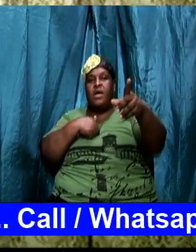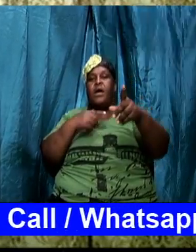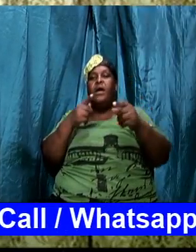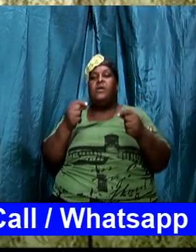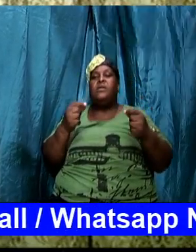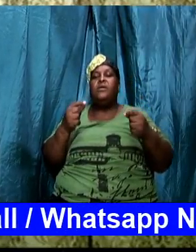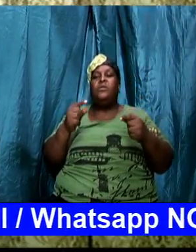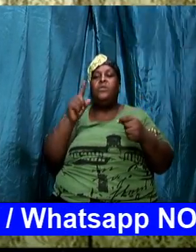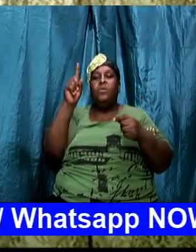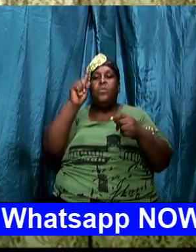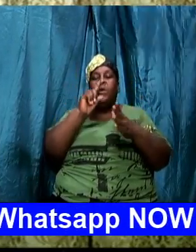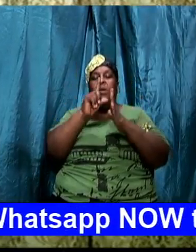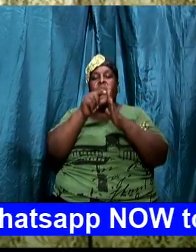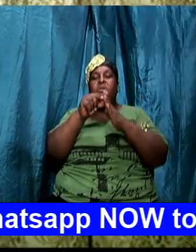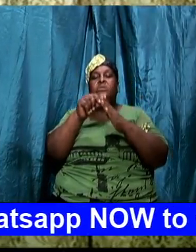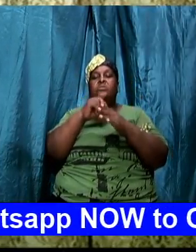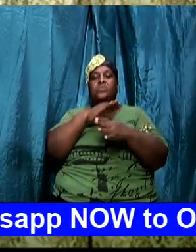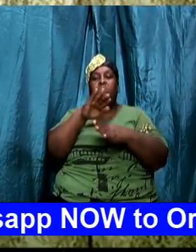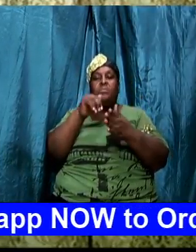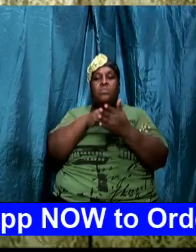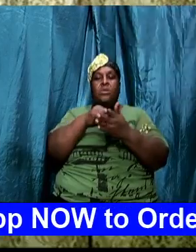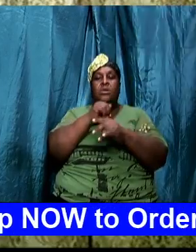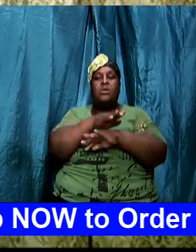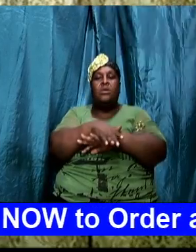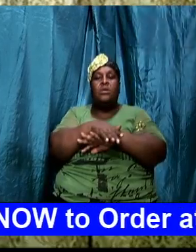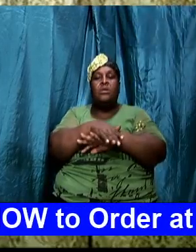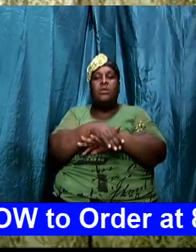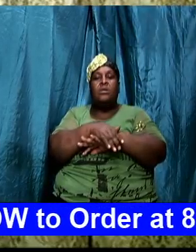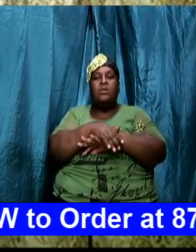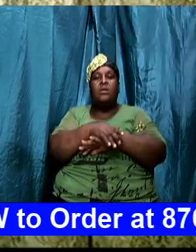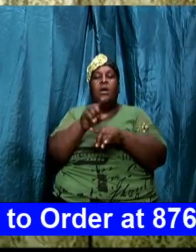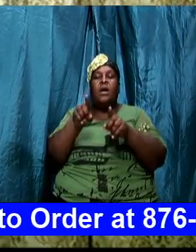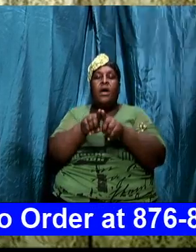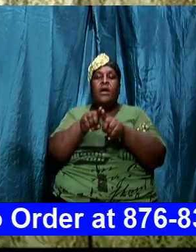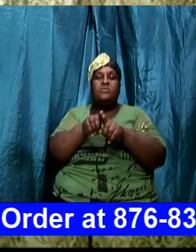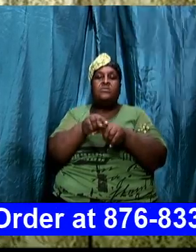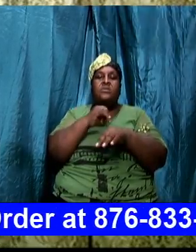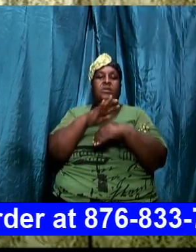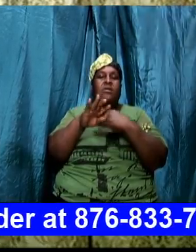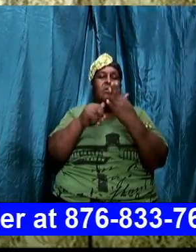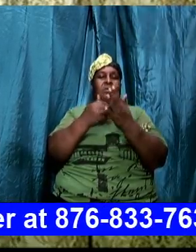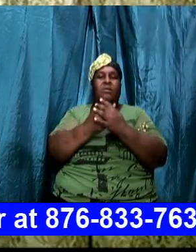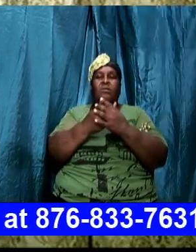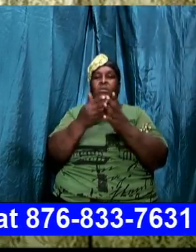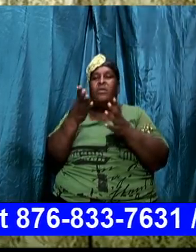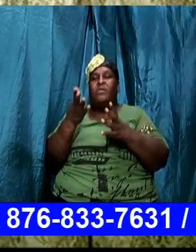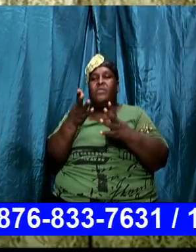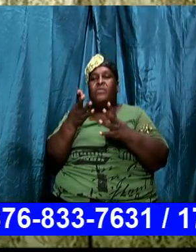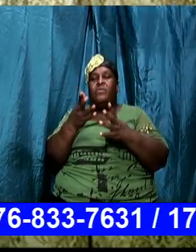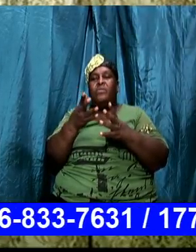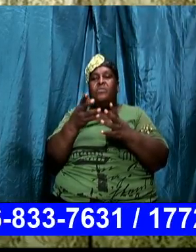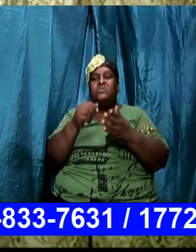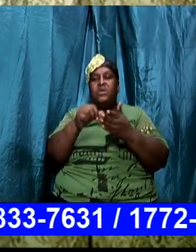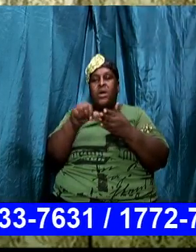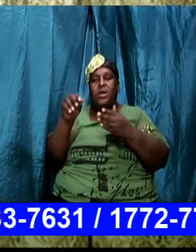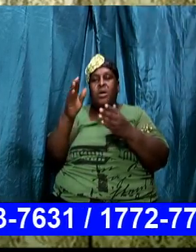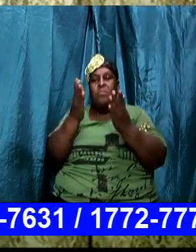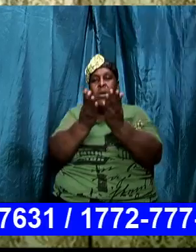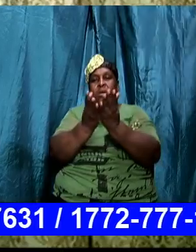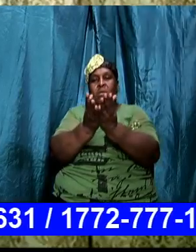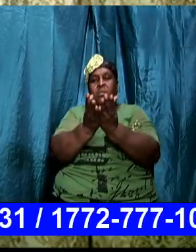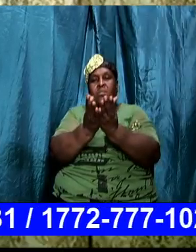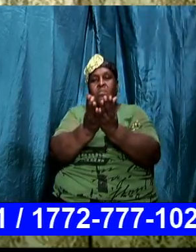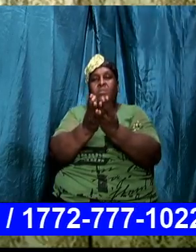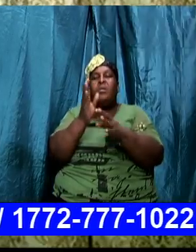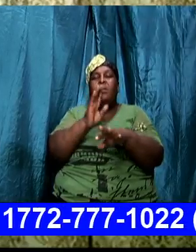midnight. It is on Amazon. And I ask as we close, all those folks that have purchased books on